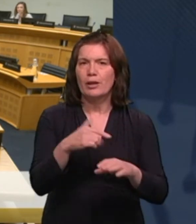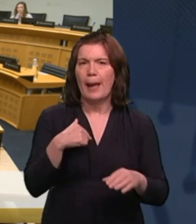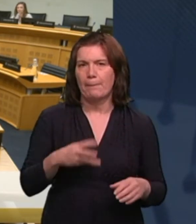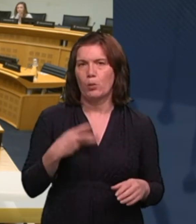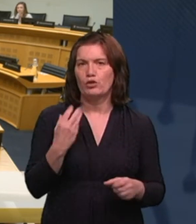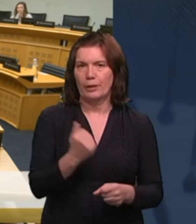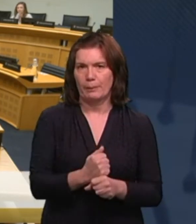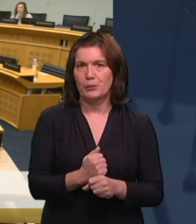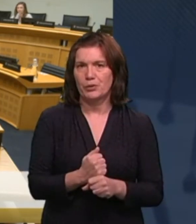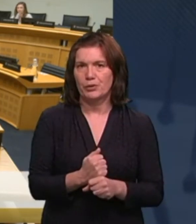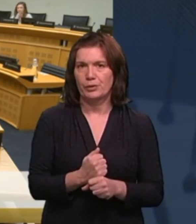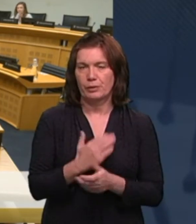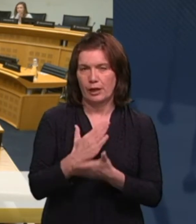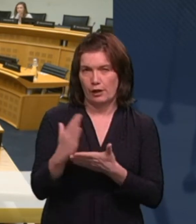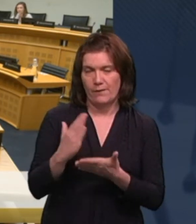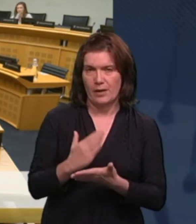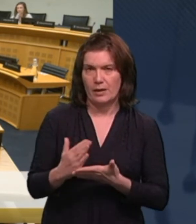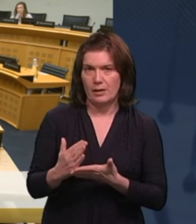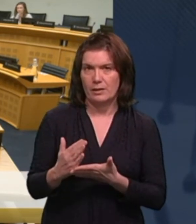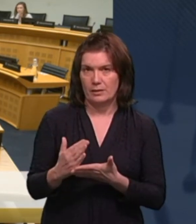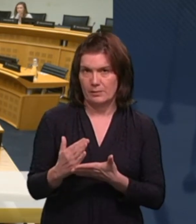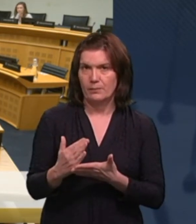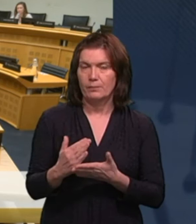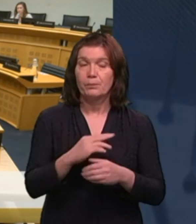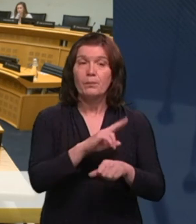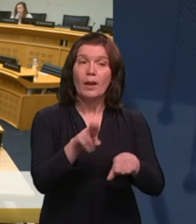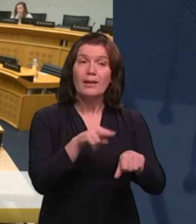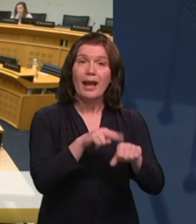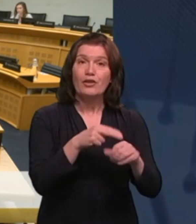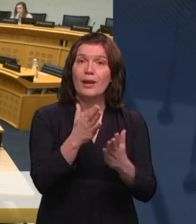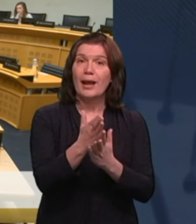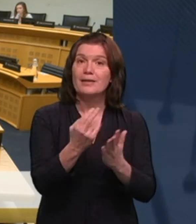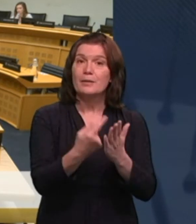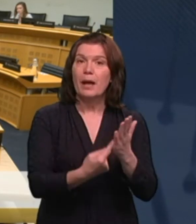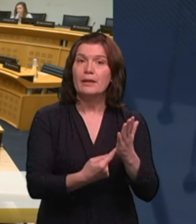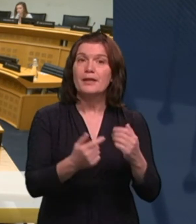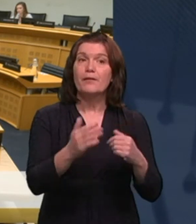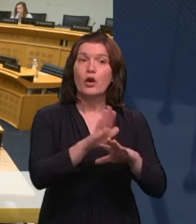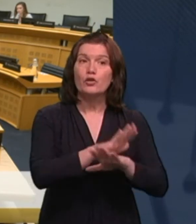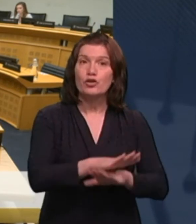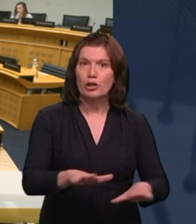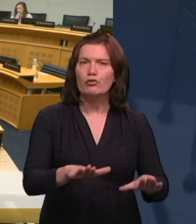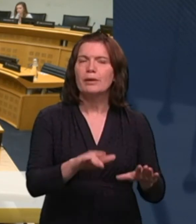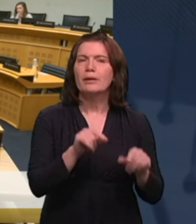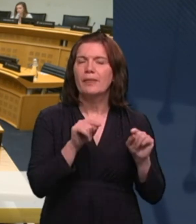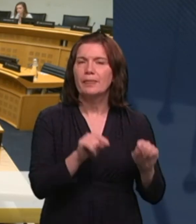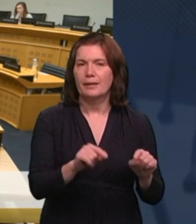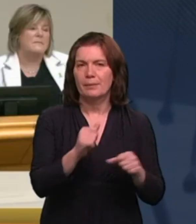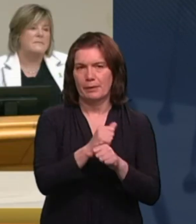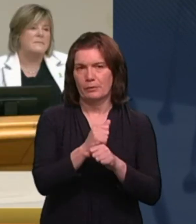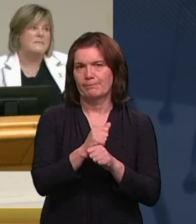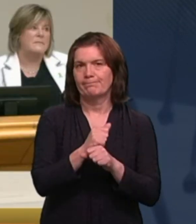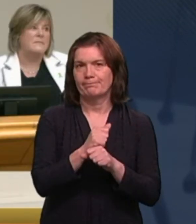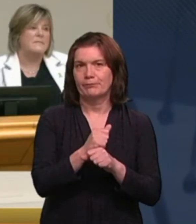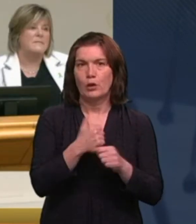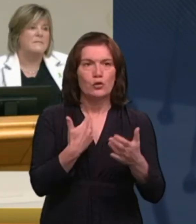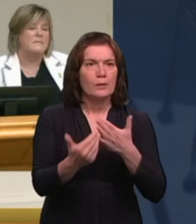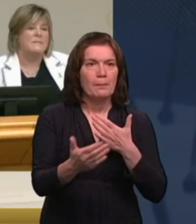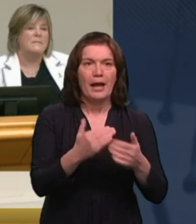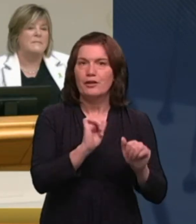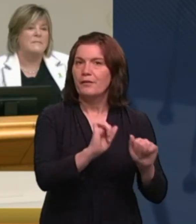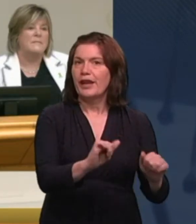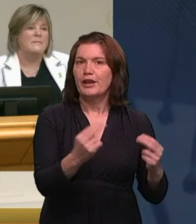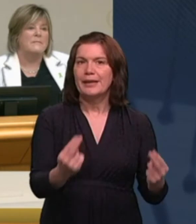Yeah. Okay, so the national access policy for children is around ensuring that children, regardless of need, have